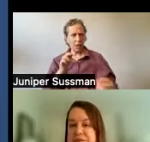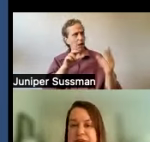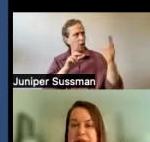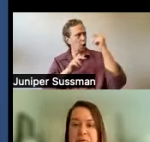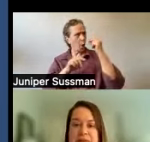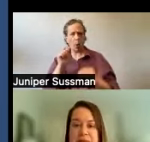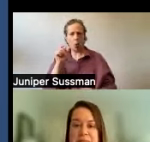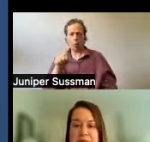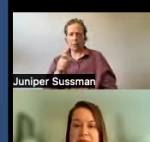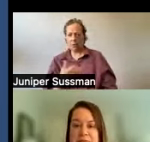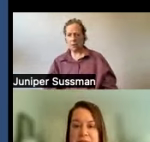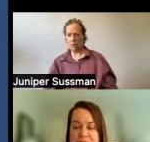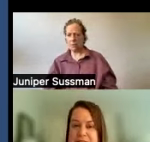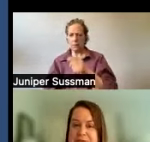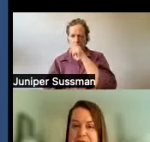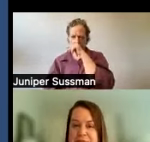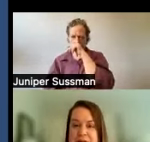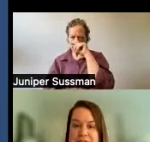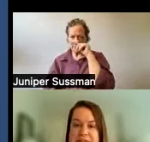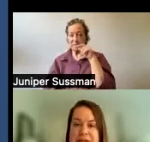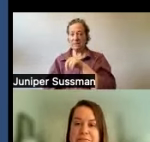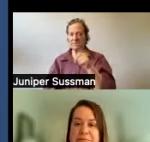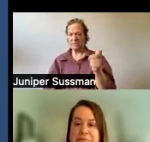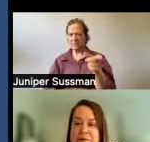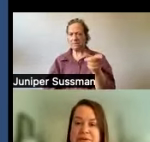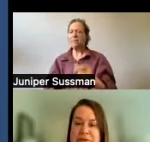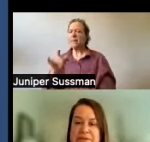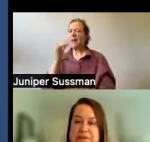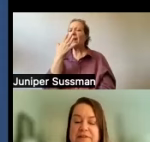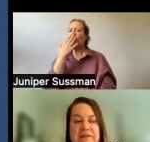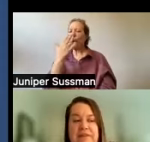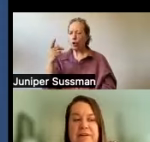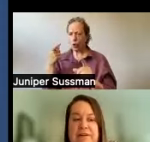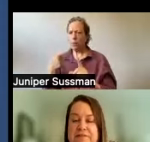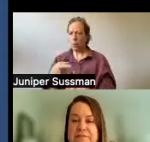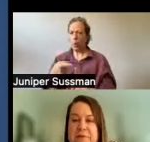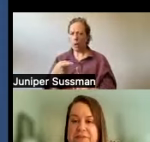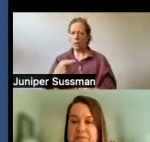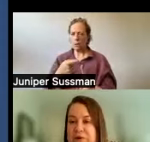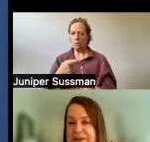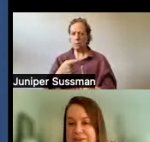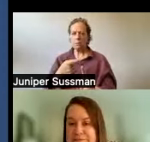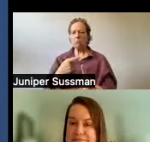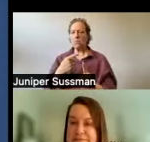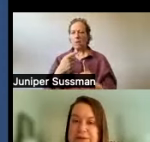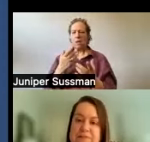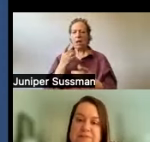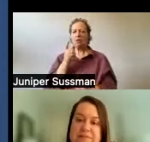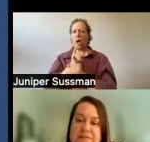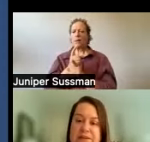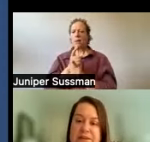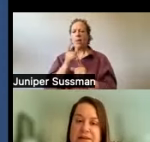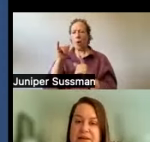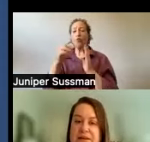That's a really good point, that the rules themselves, the process is set up to be more than just a response and one answer. So